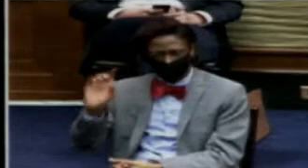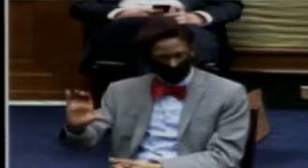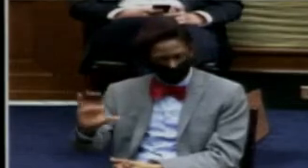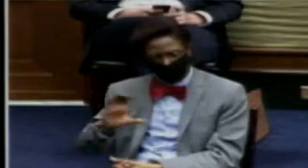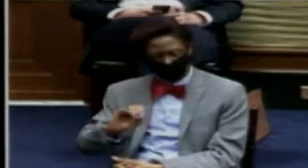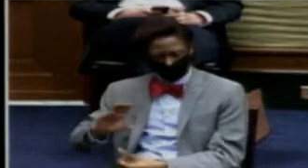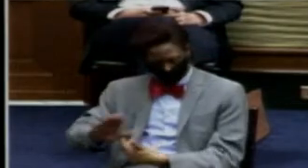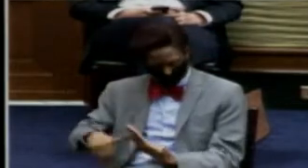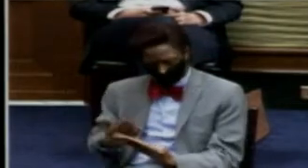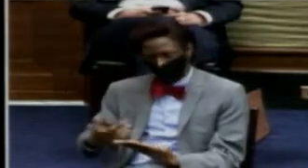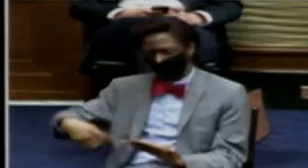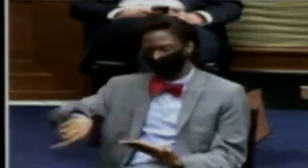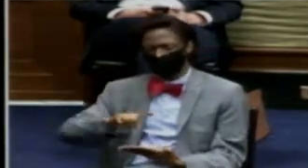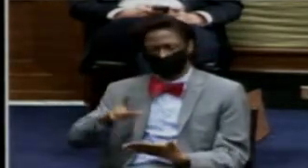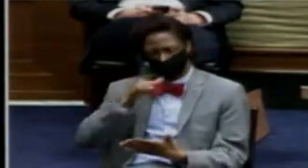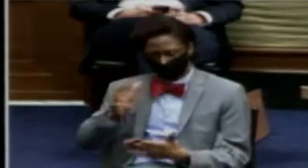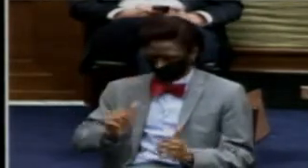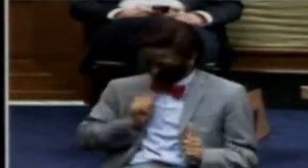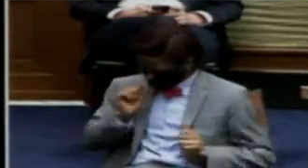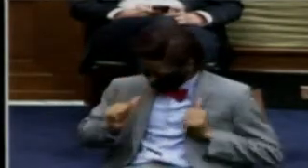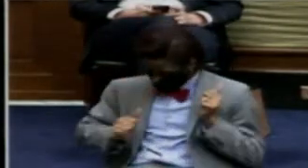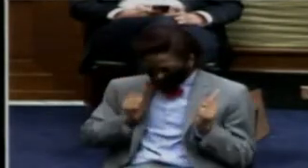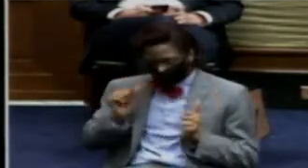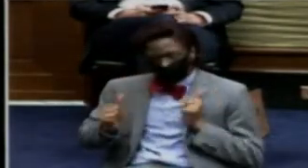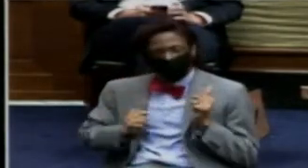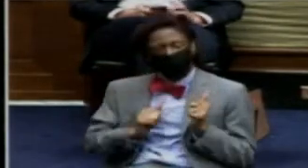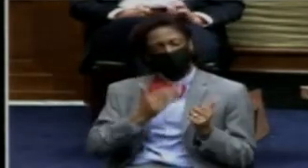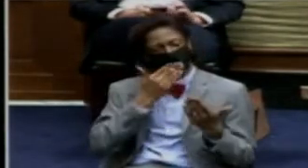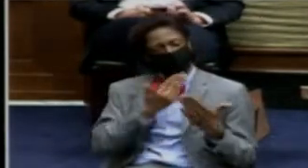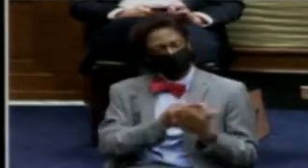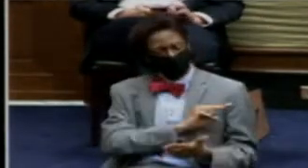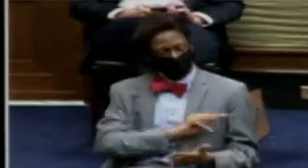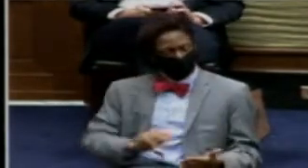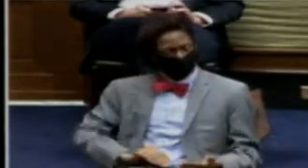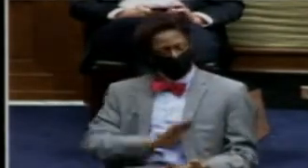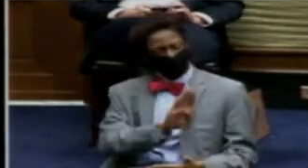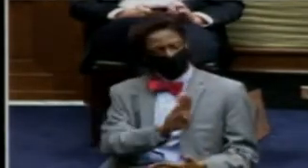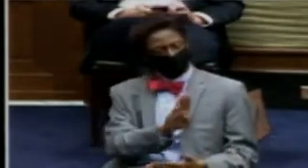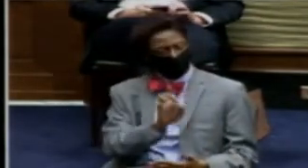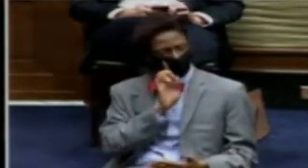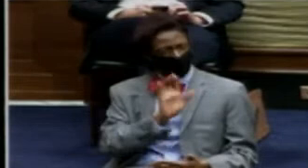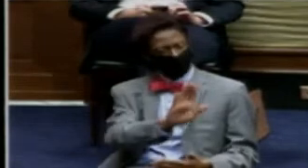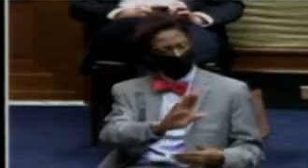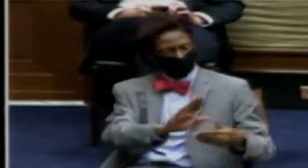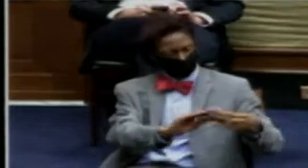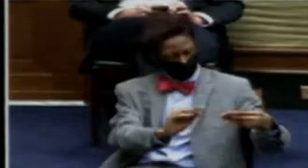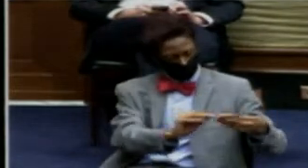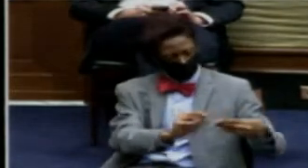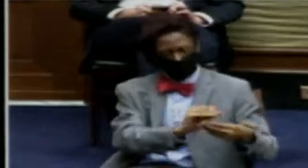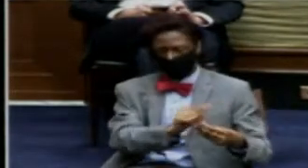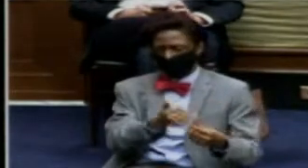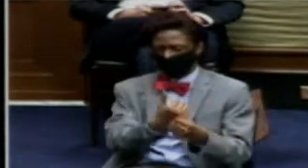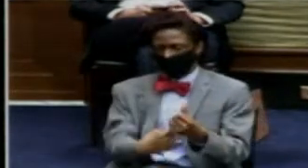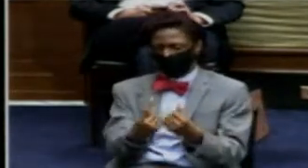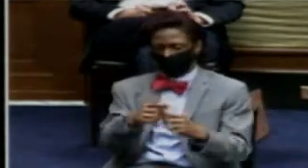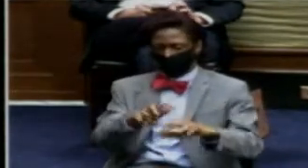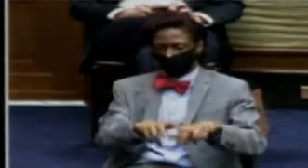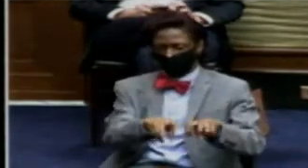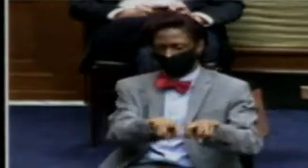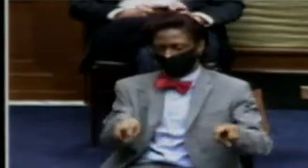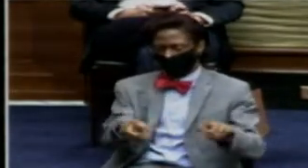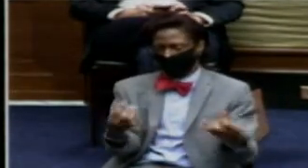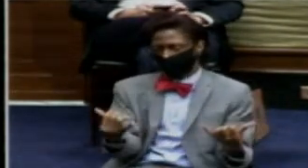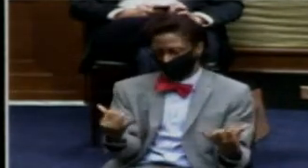stepped forward. I want to thank Mayor Bowser for her testimony and all who've been part of the panel